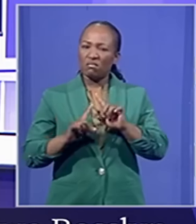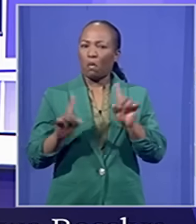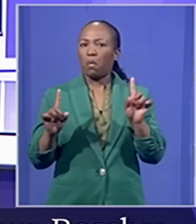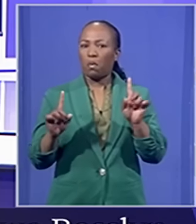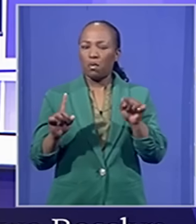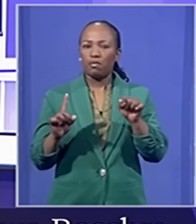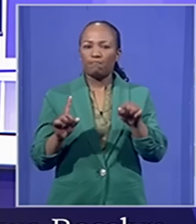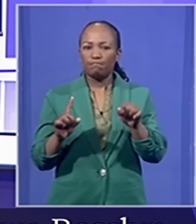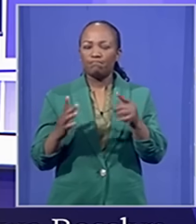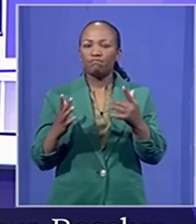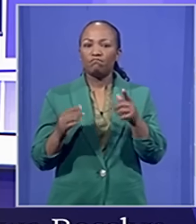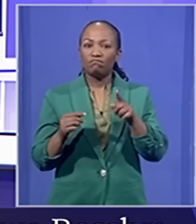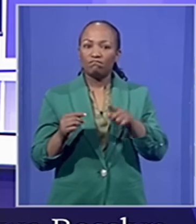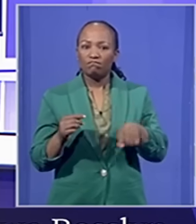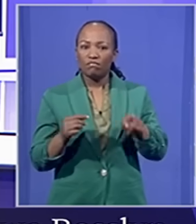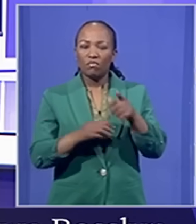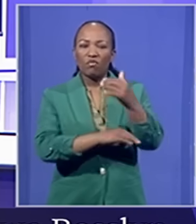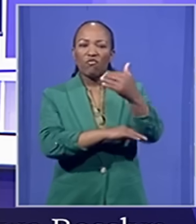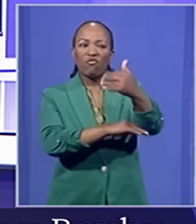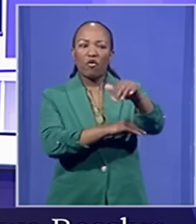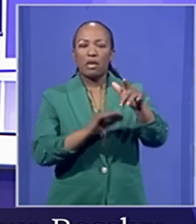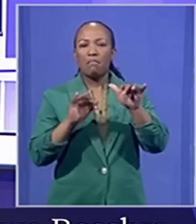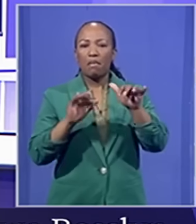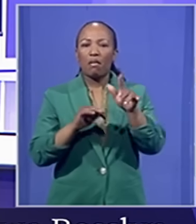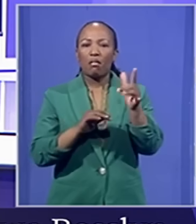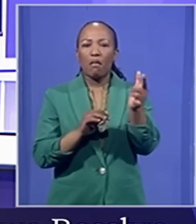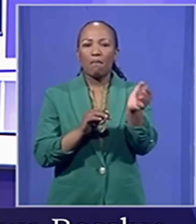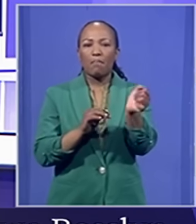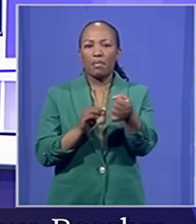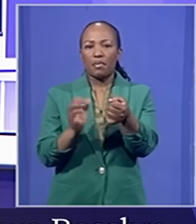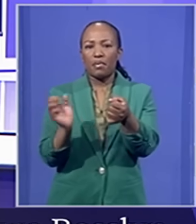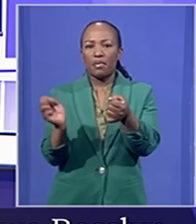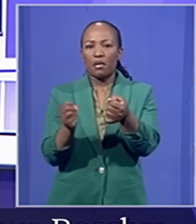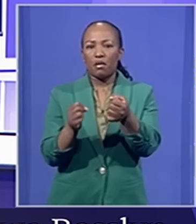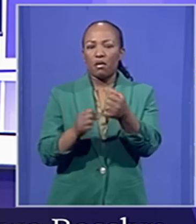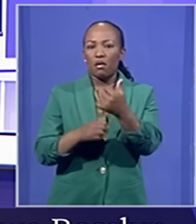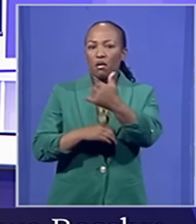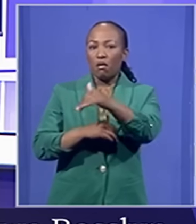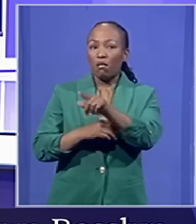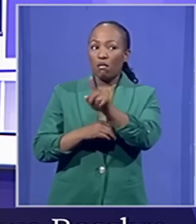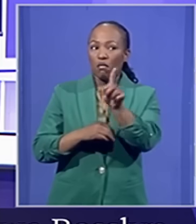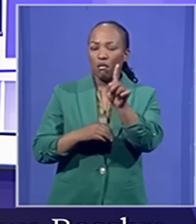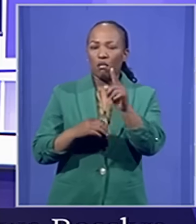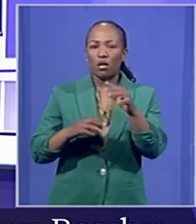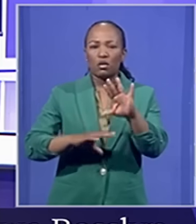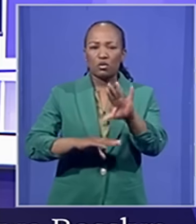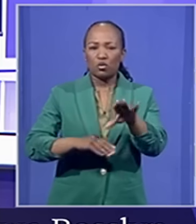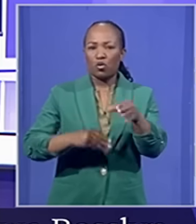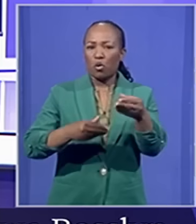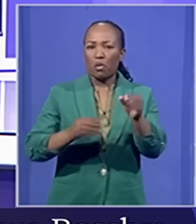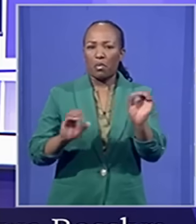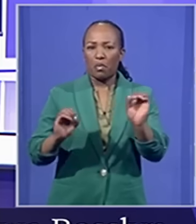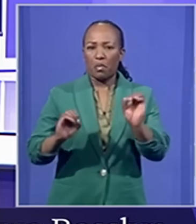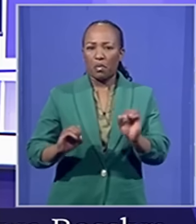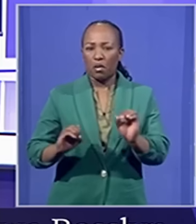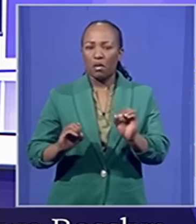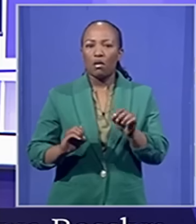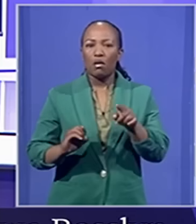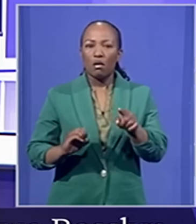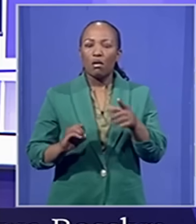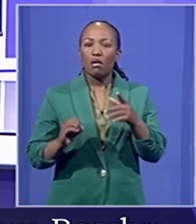baditšhaba go na le baagi ba monogae mme mo mabakeng a mangwe baditšhaba ba ba senang ditlankana. Mokgatlho wa badiri wa Rea